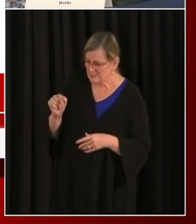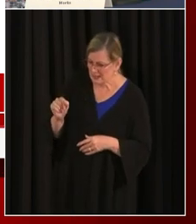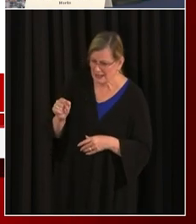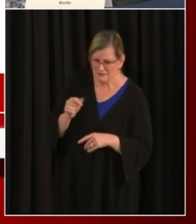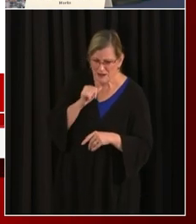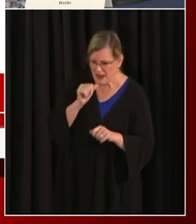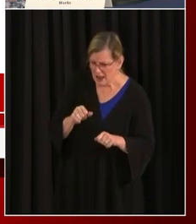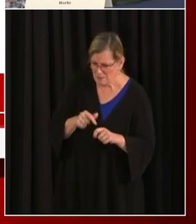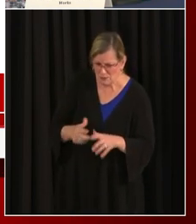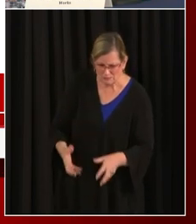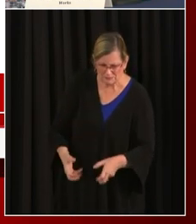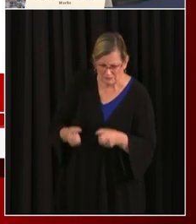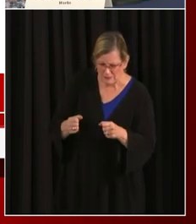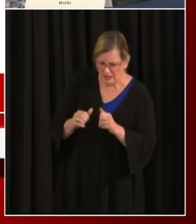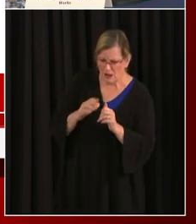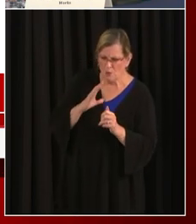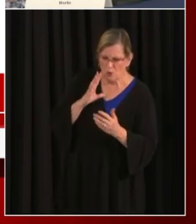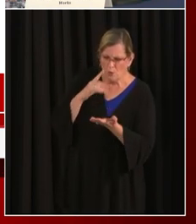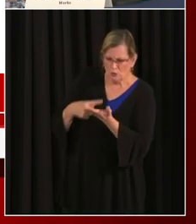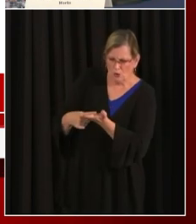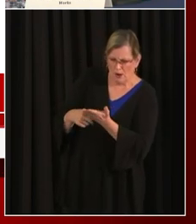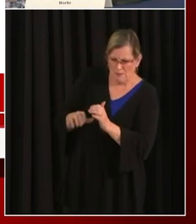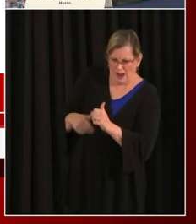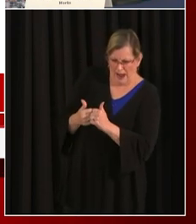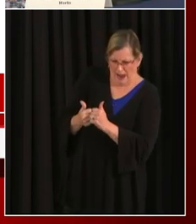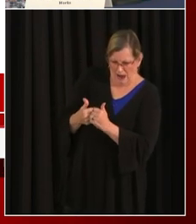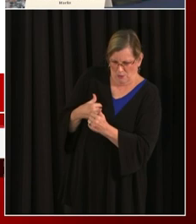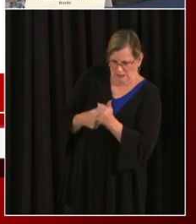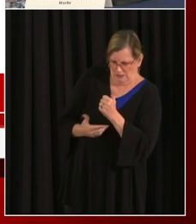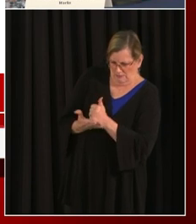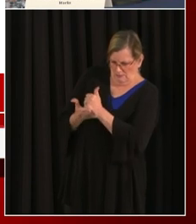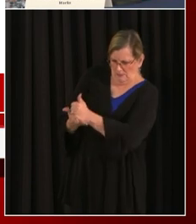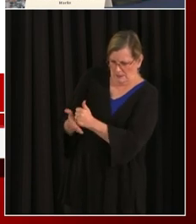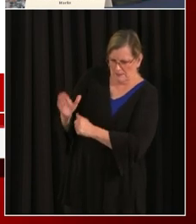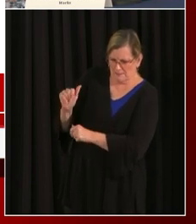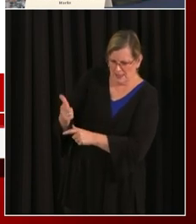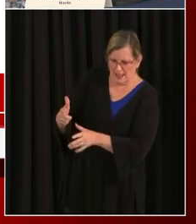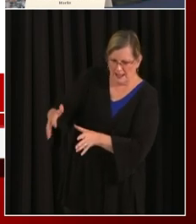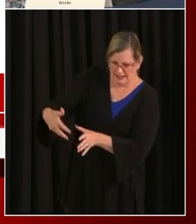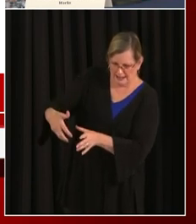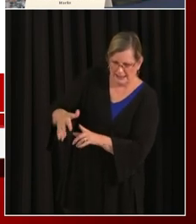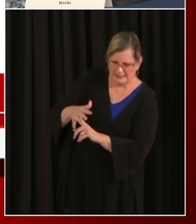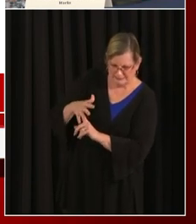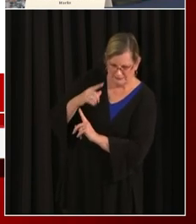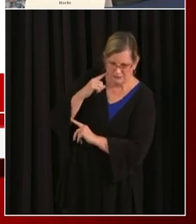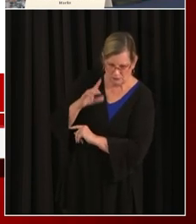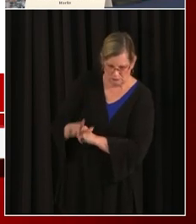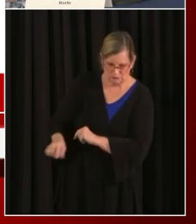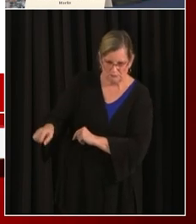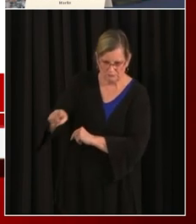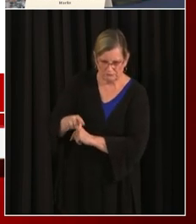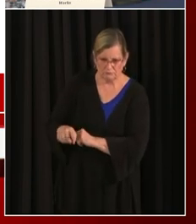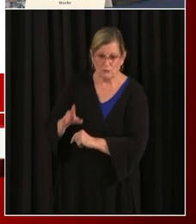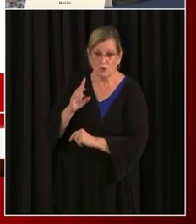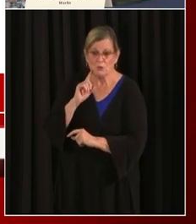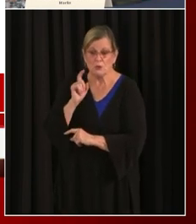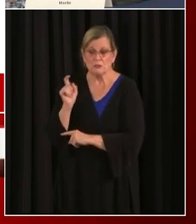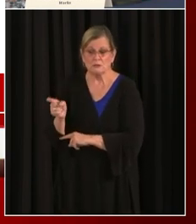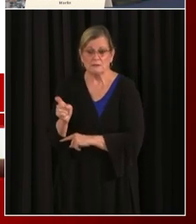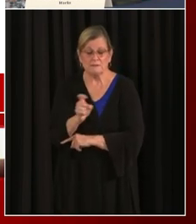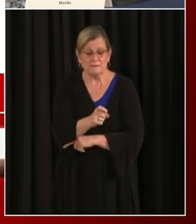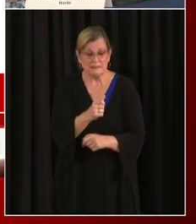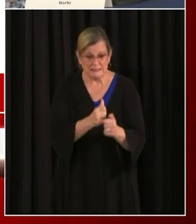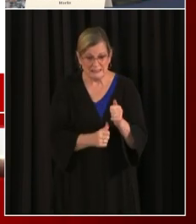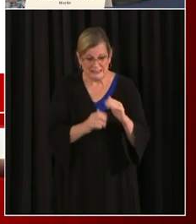them about how we can assist in bagging of the leaves. So We will be handing out 20 bags